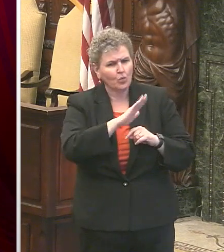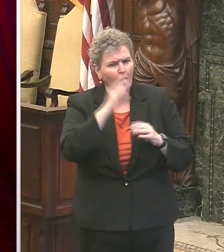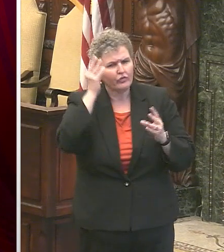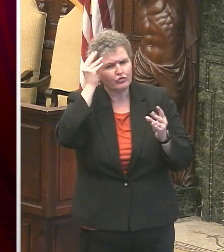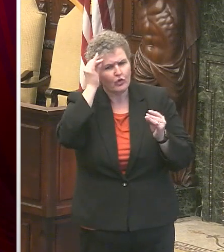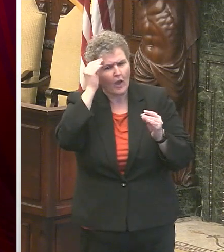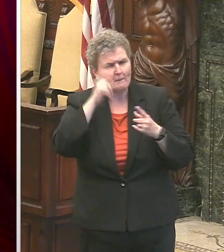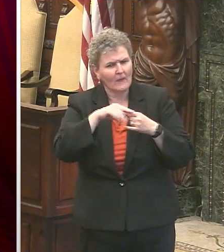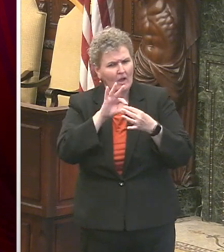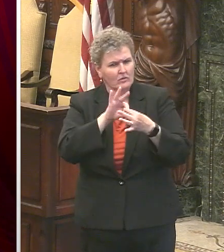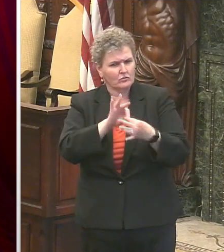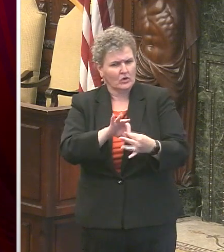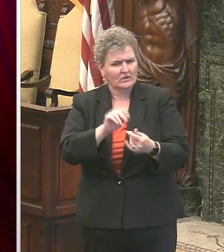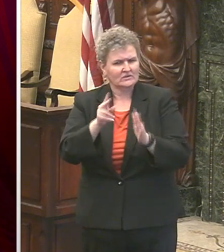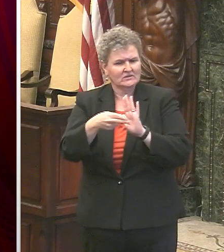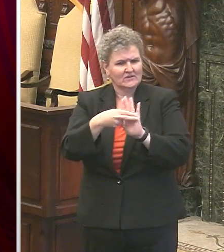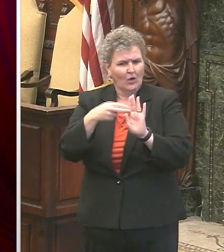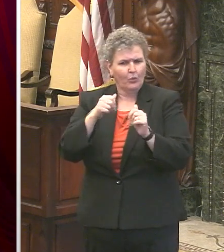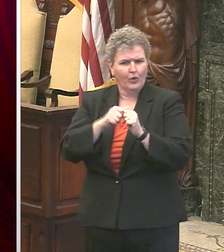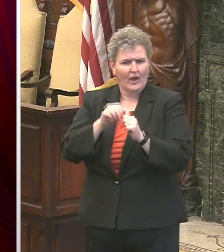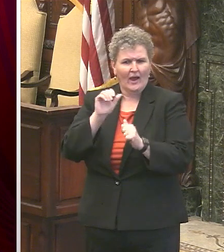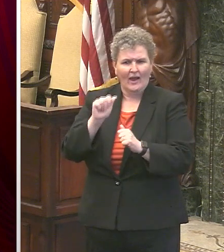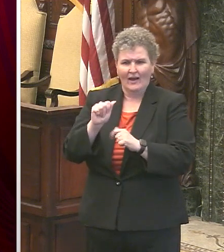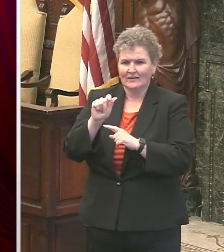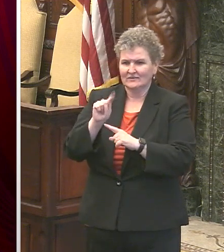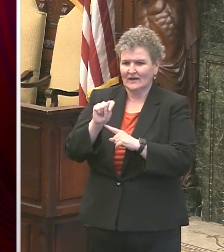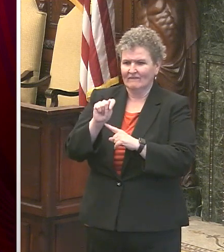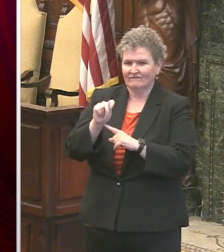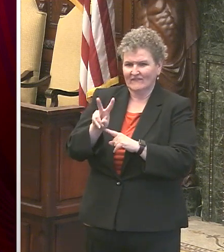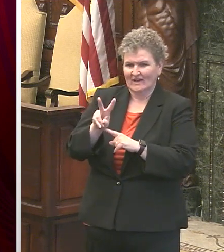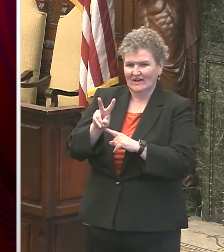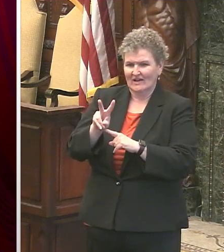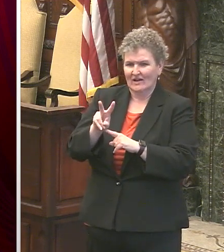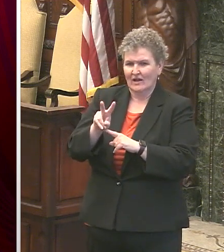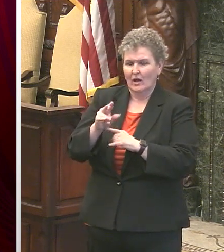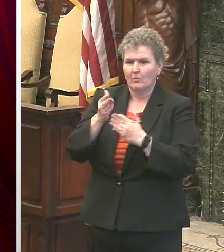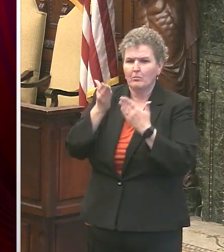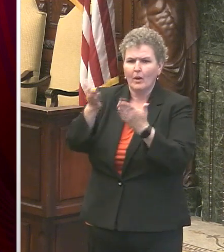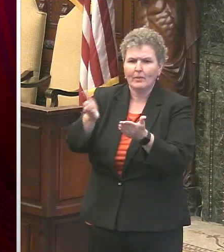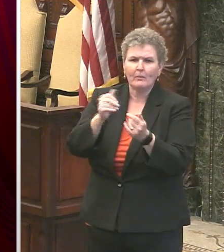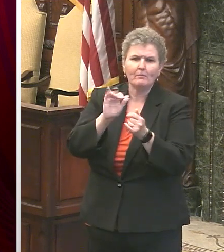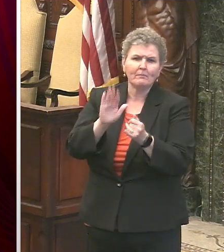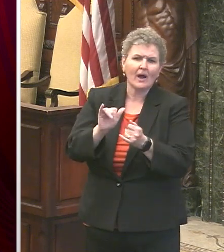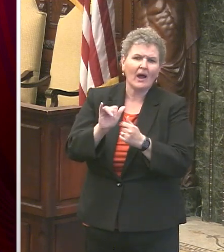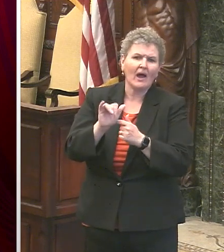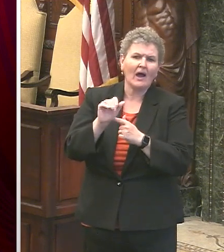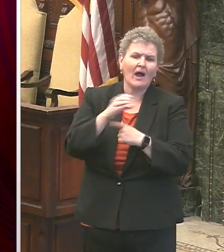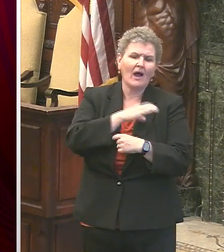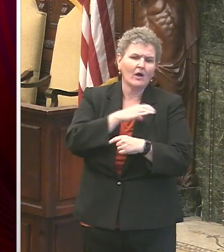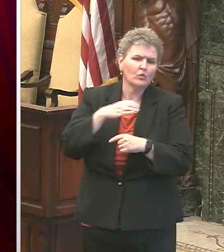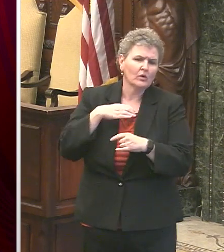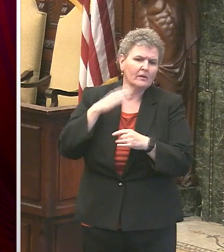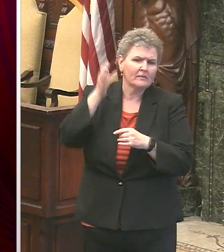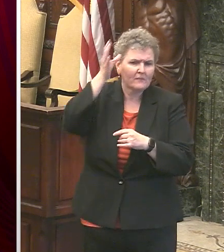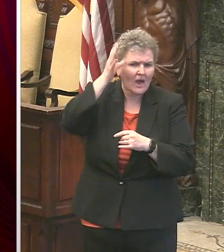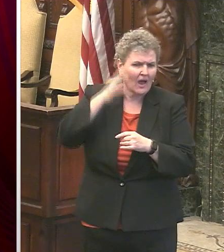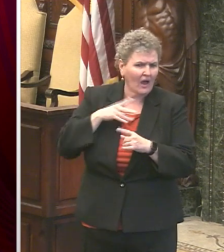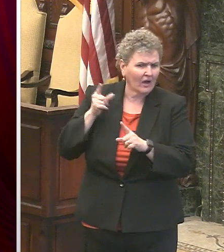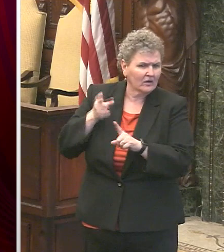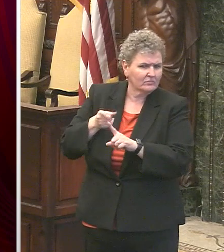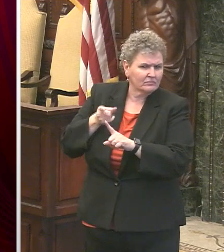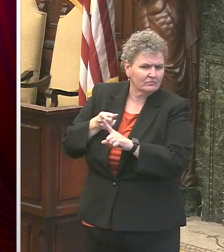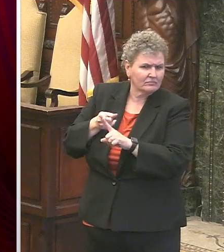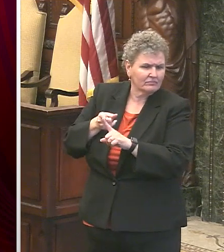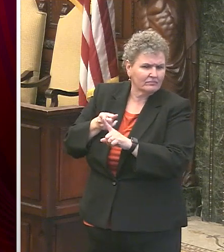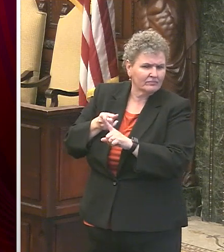a designated public ATV park in the city as proposed by Councilman Alan Dom and others on City Council, and if so,